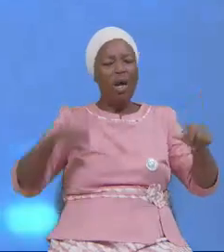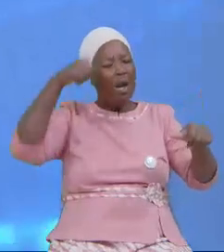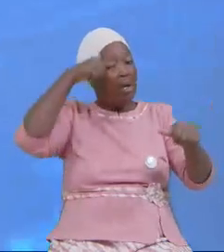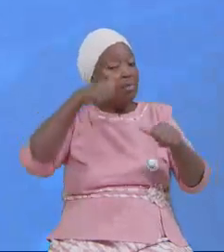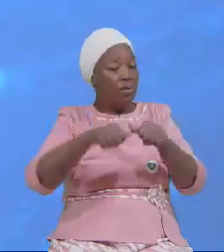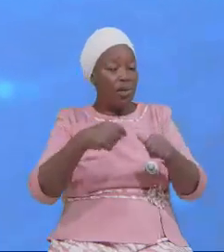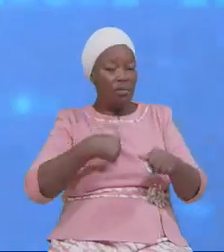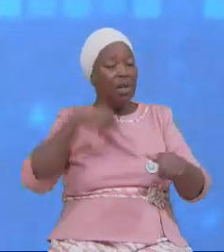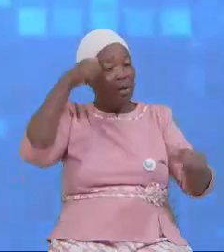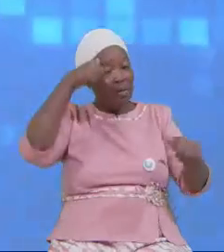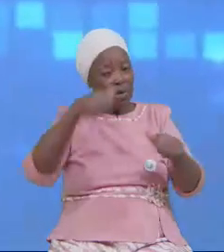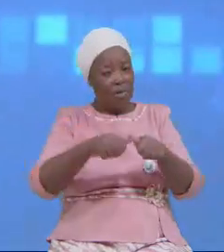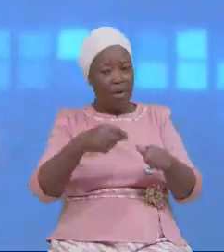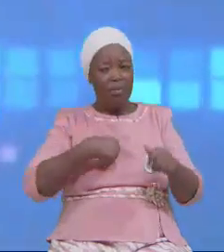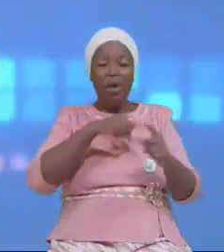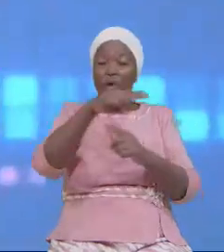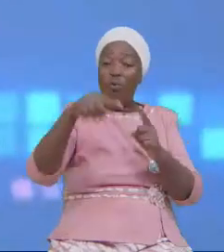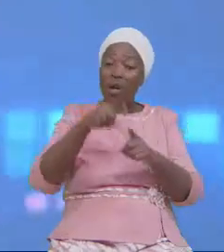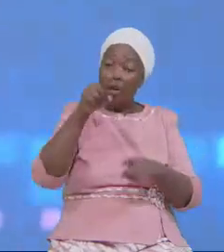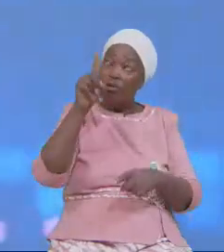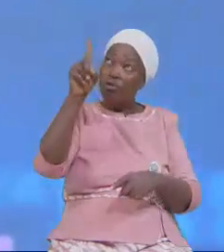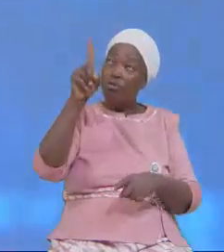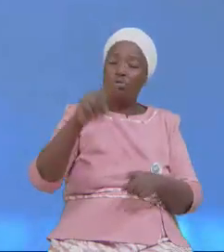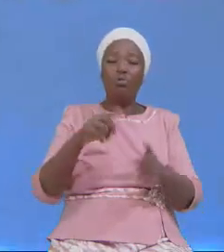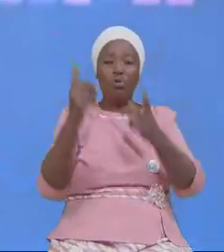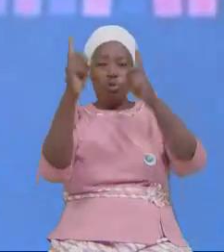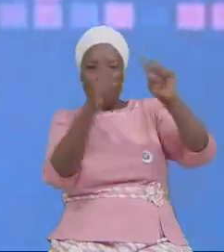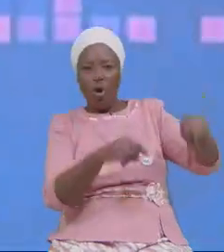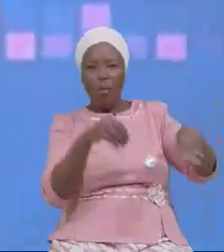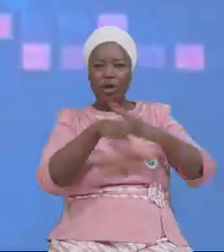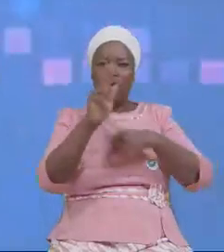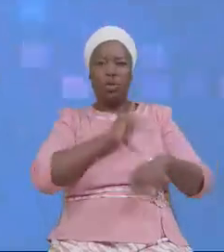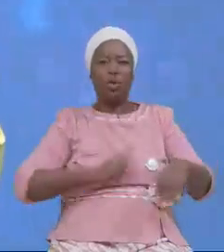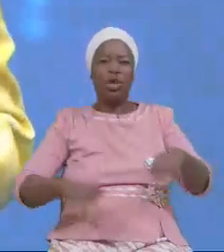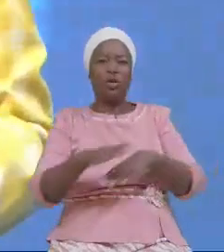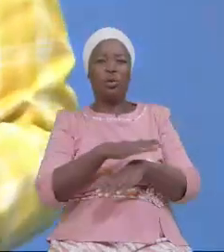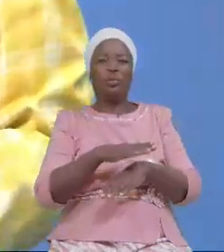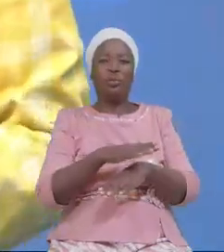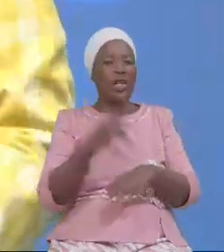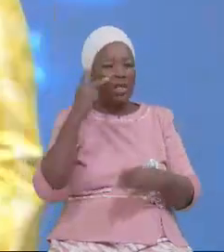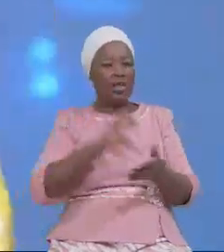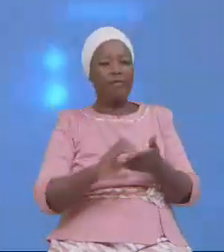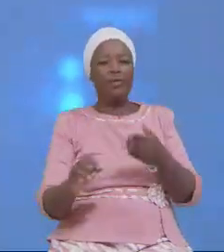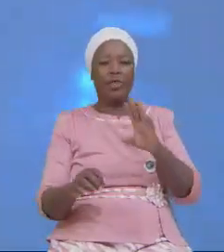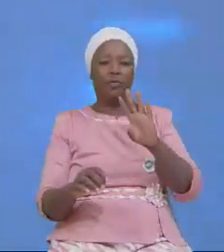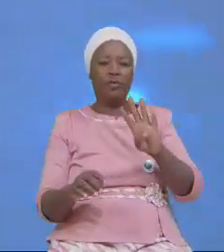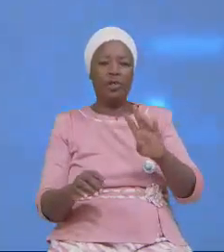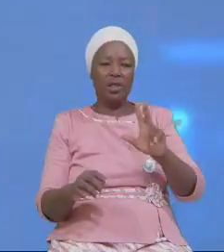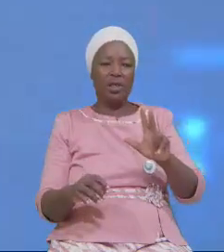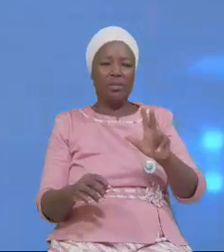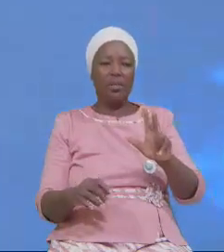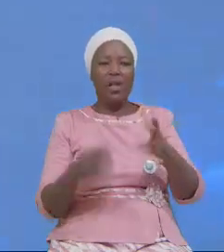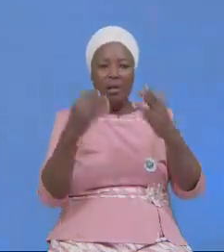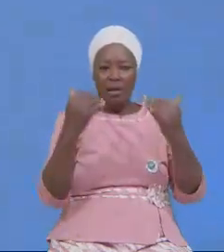remember me when thou comest into thy kingdom. Look at verse 43. Now